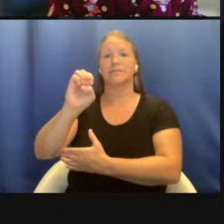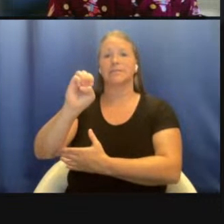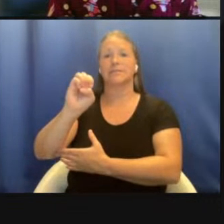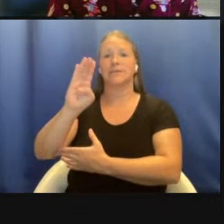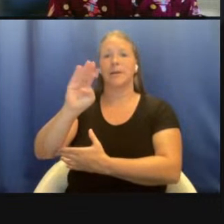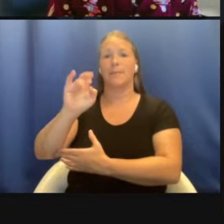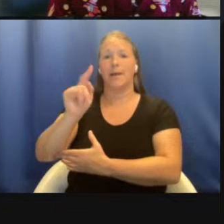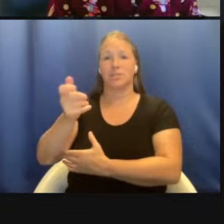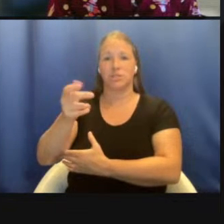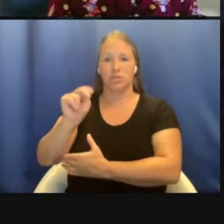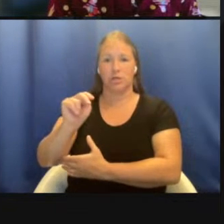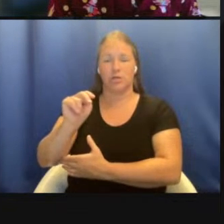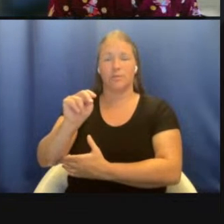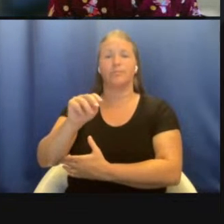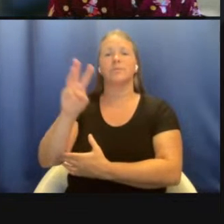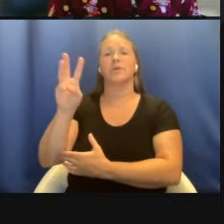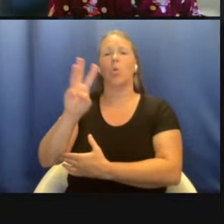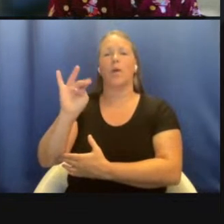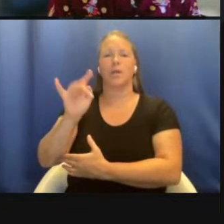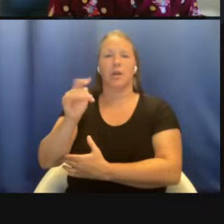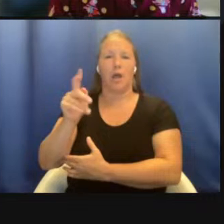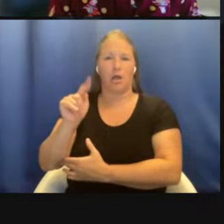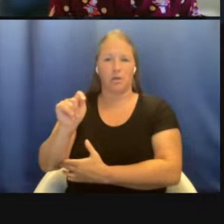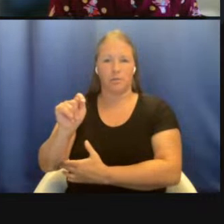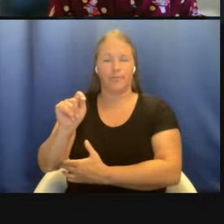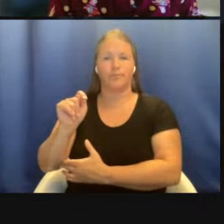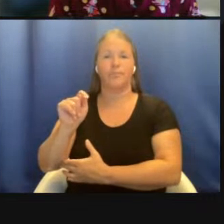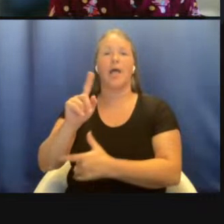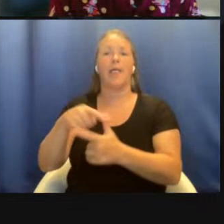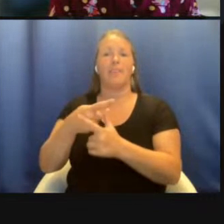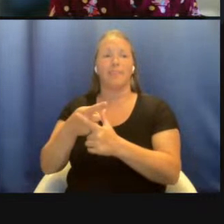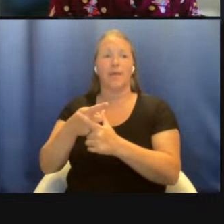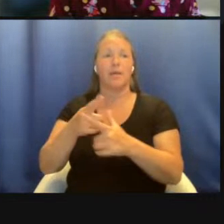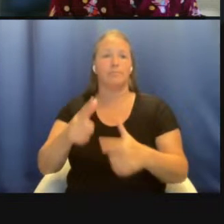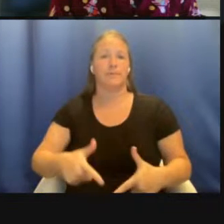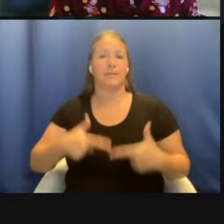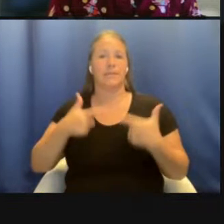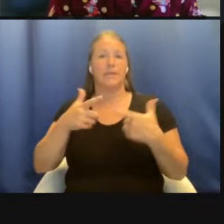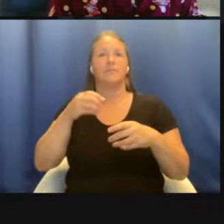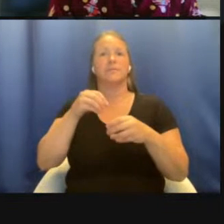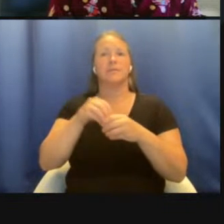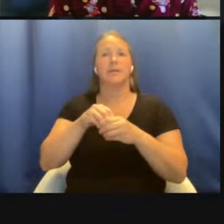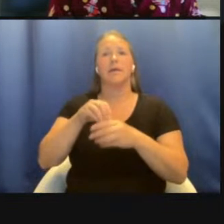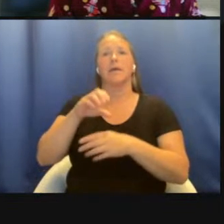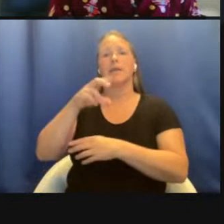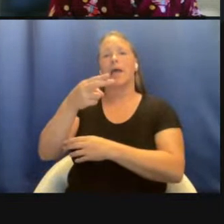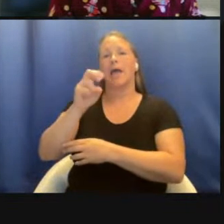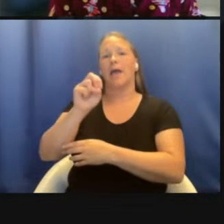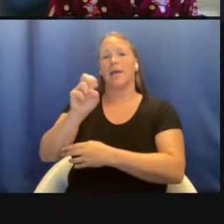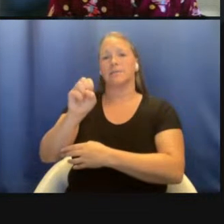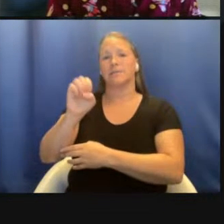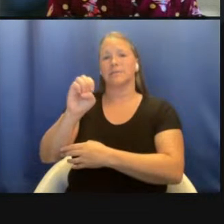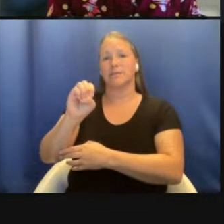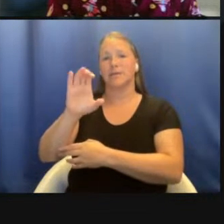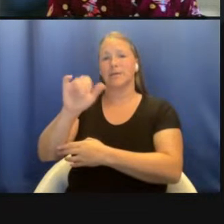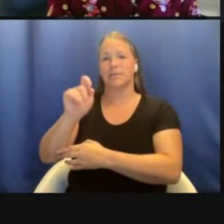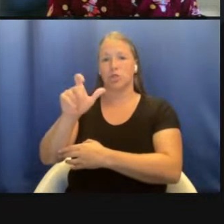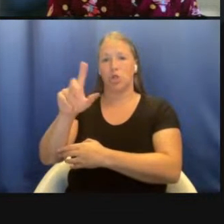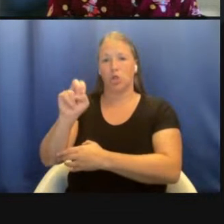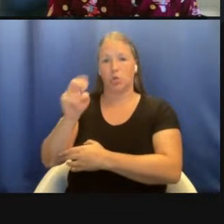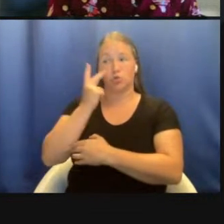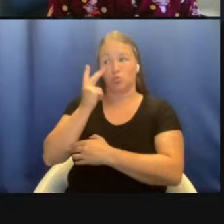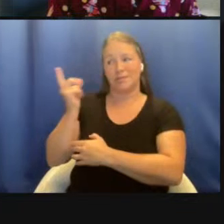of Württemberg, and ensconces himself in Hesse Castle. And here you see a portrait of him with Catherine, and